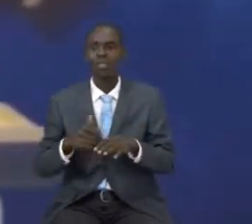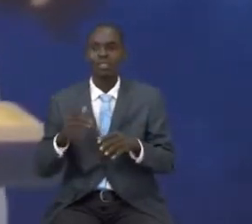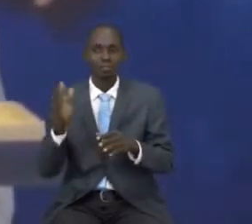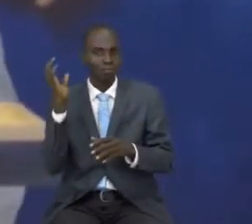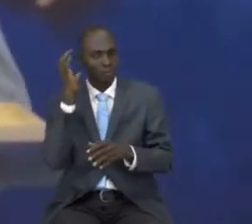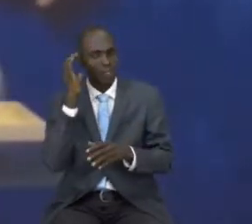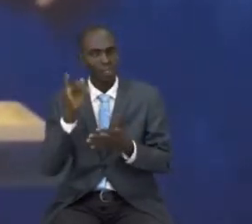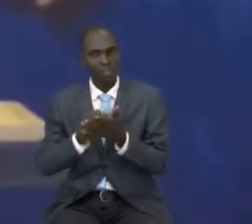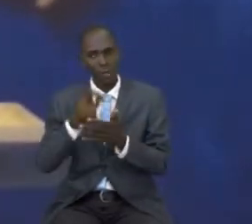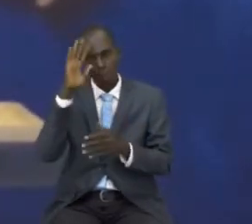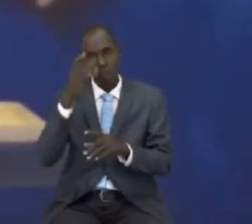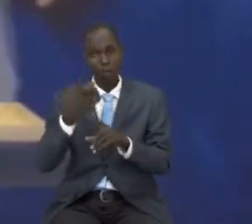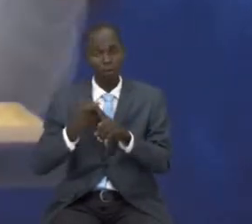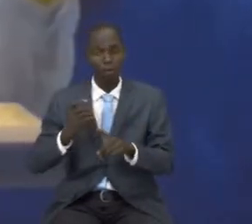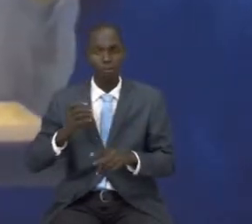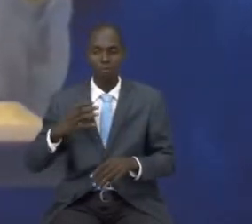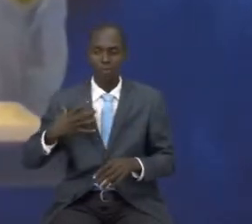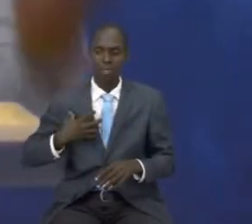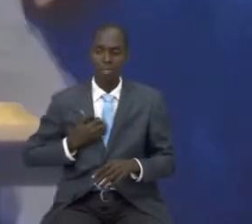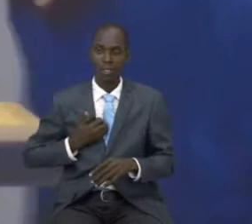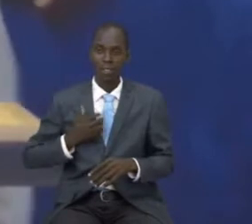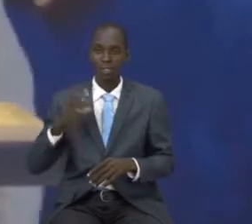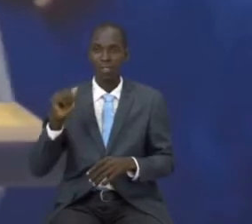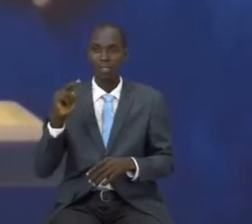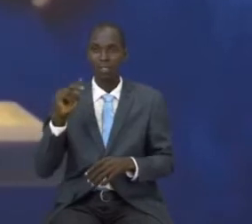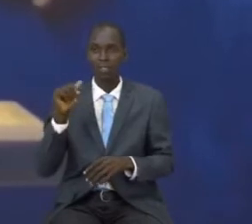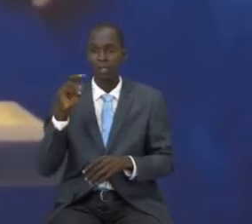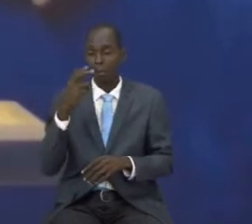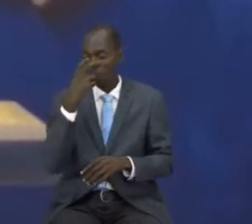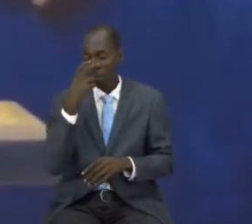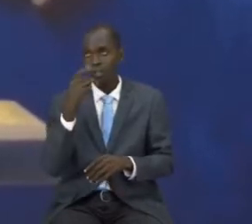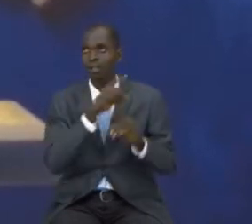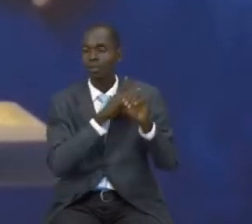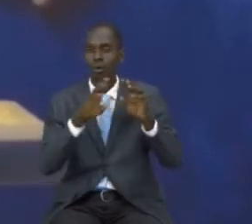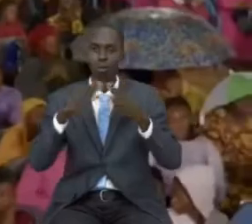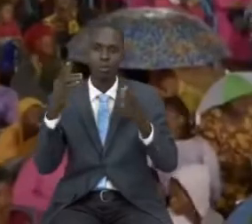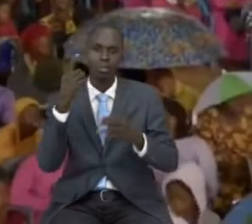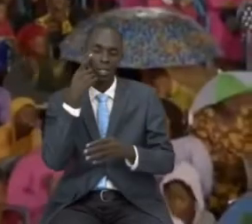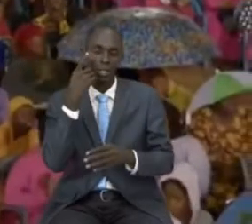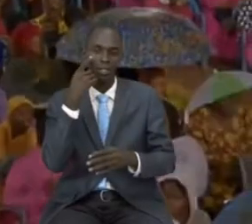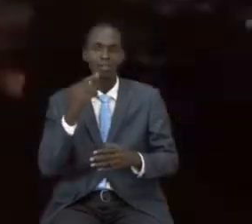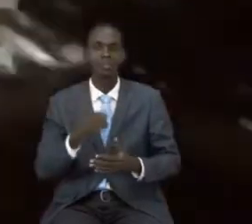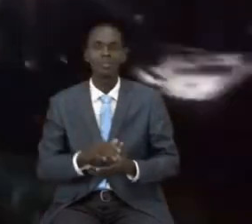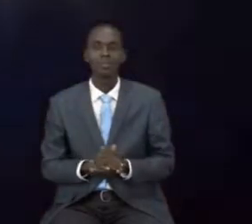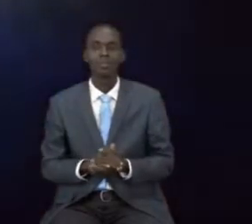way from Canada, blind, and the Lord opened their eyes.